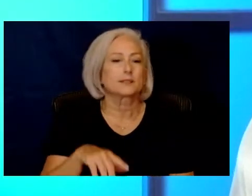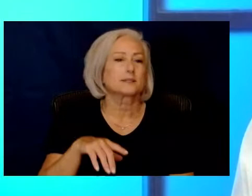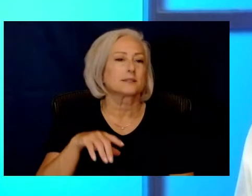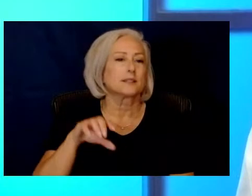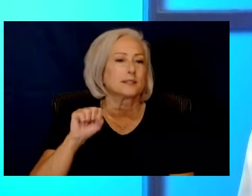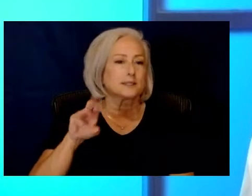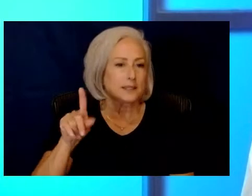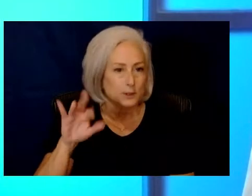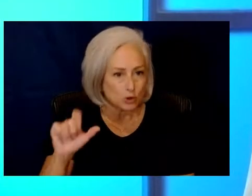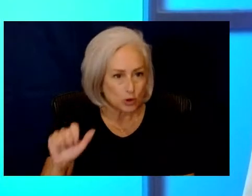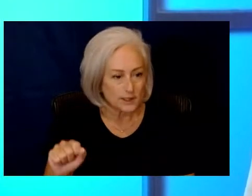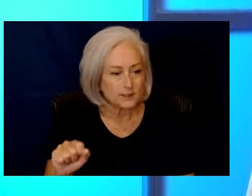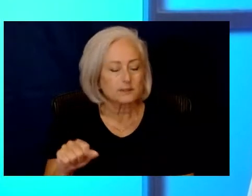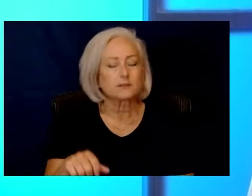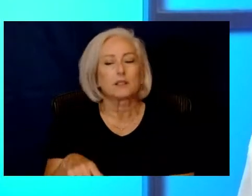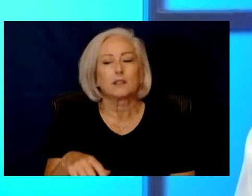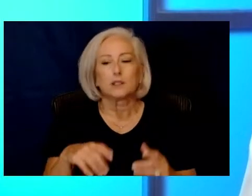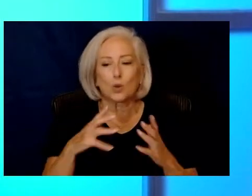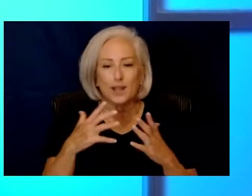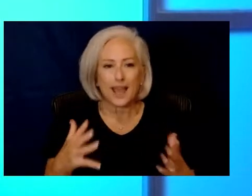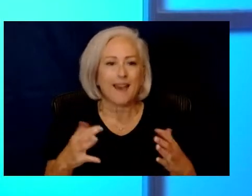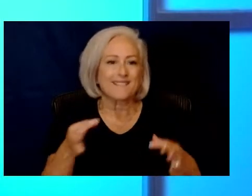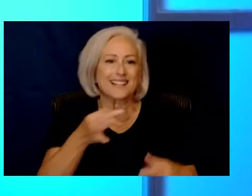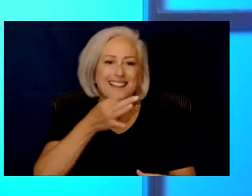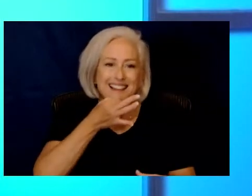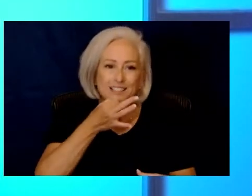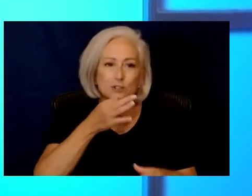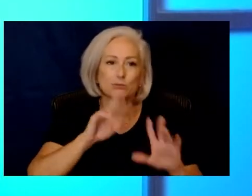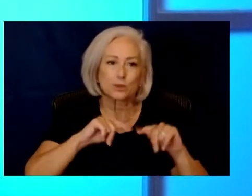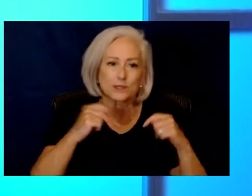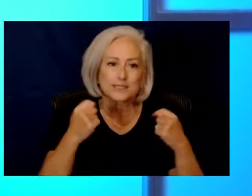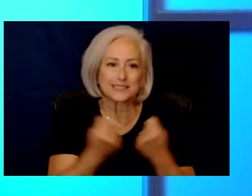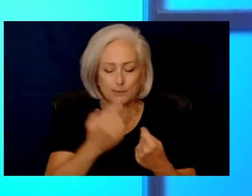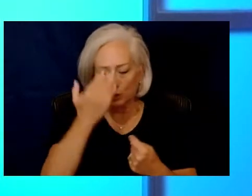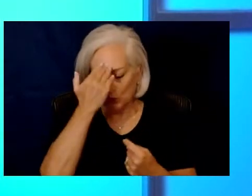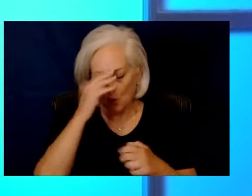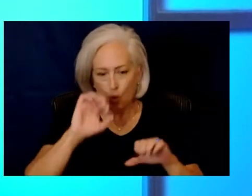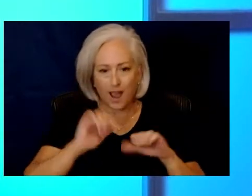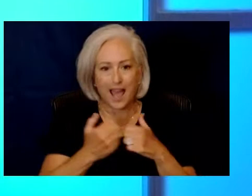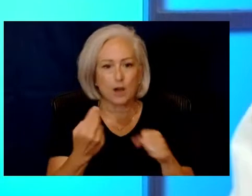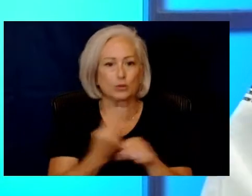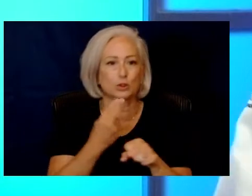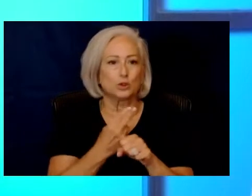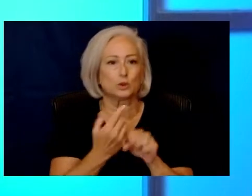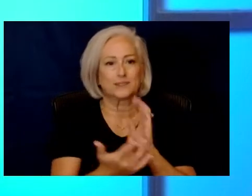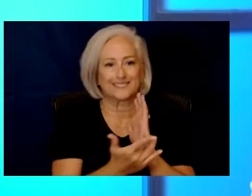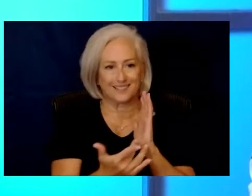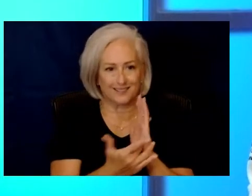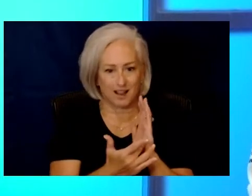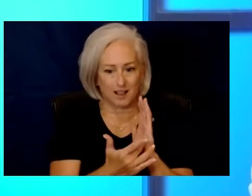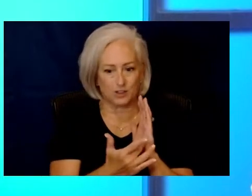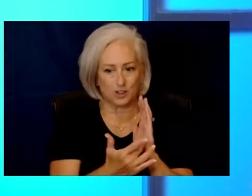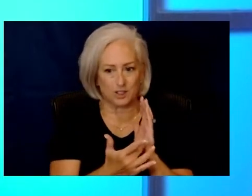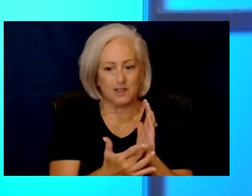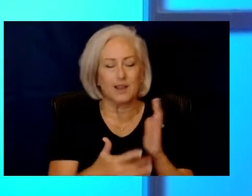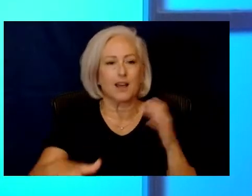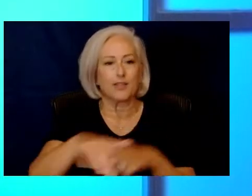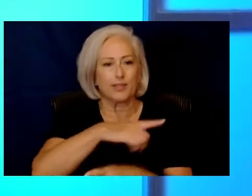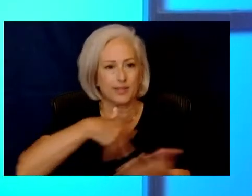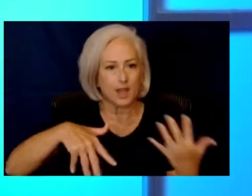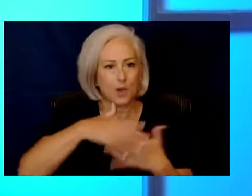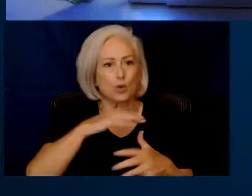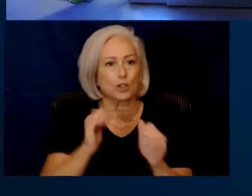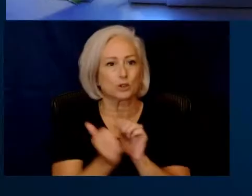have assembled a proton expert team to know how to use the technology, and the two are really important together to be able to offer the best outcome for the